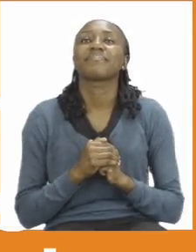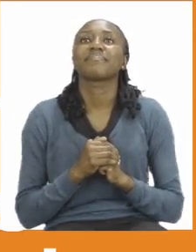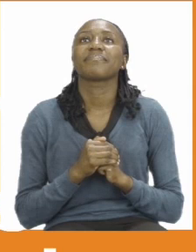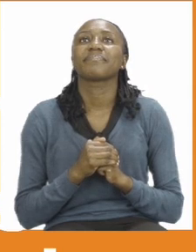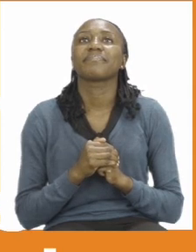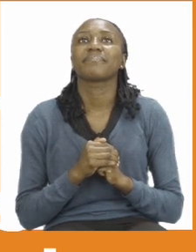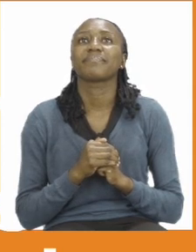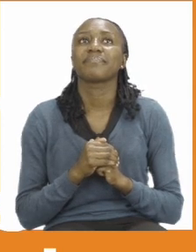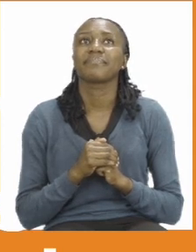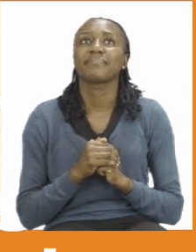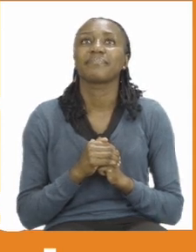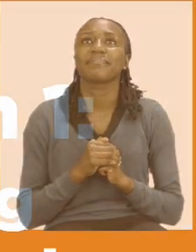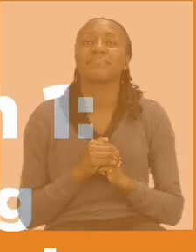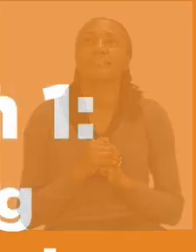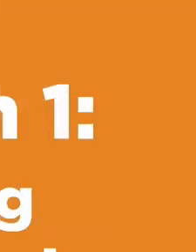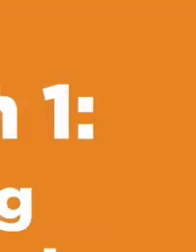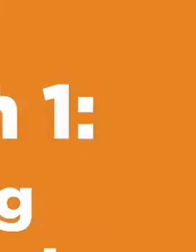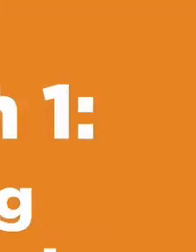decomposition.